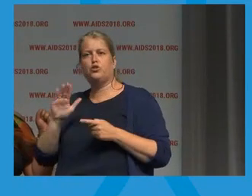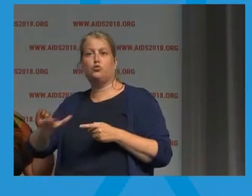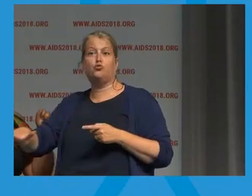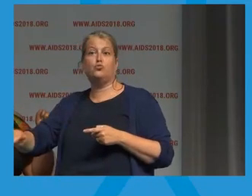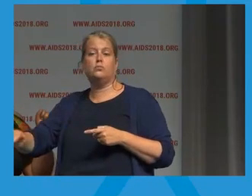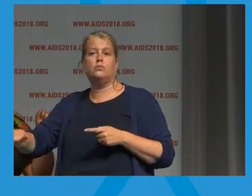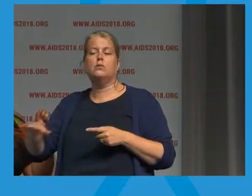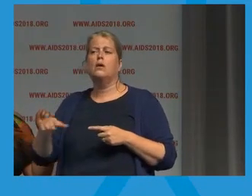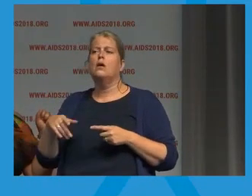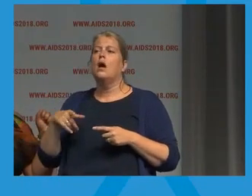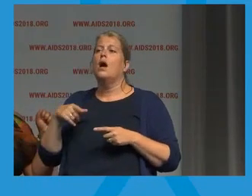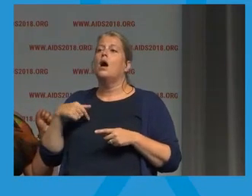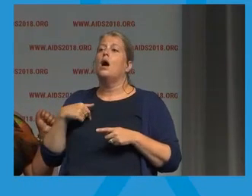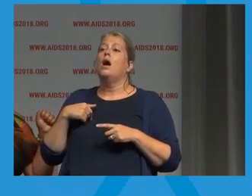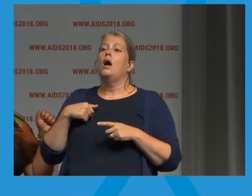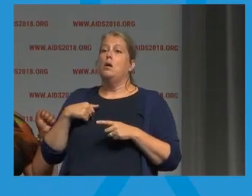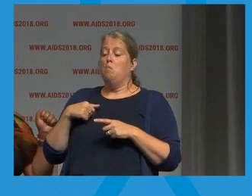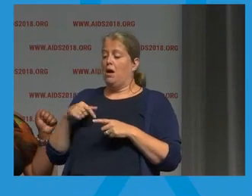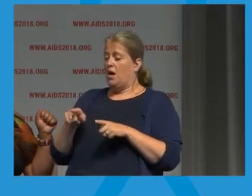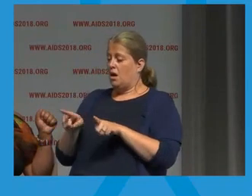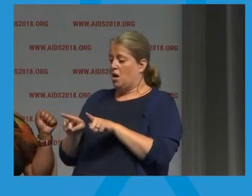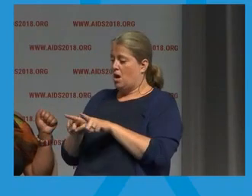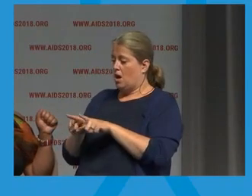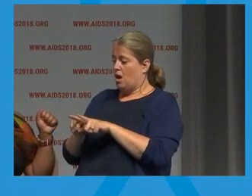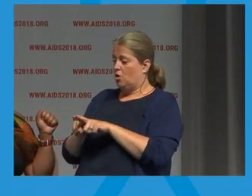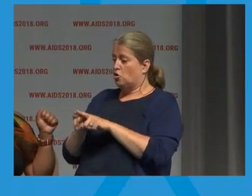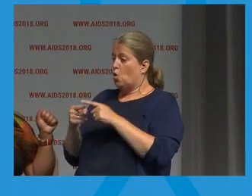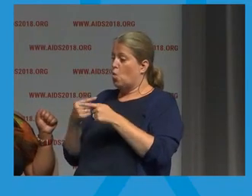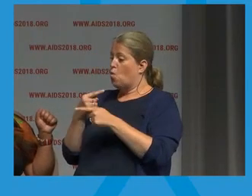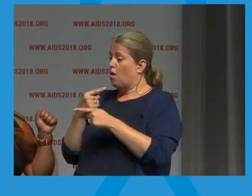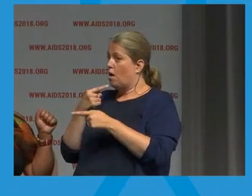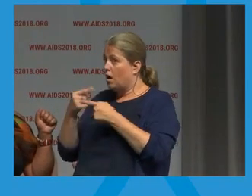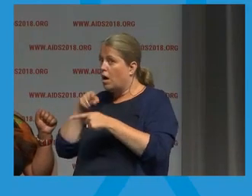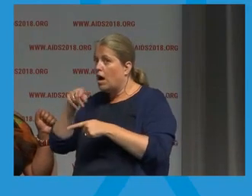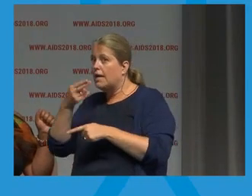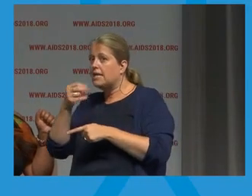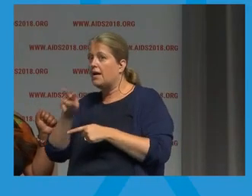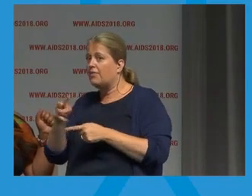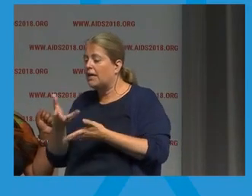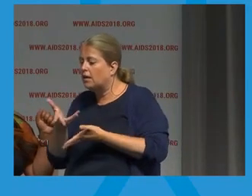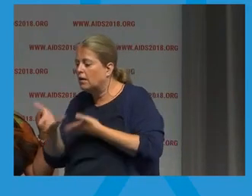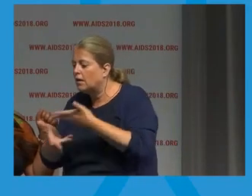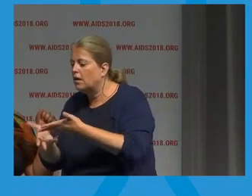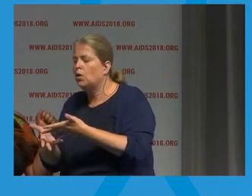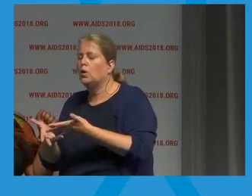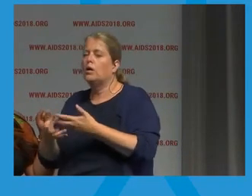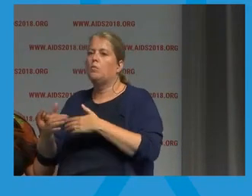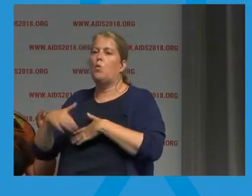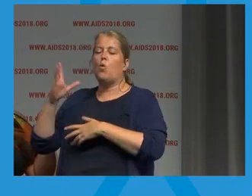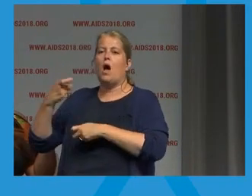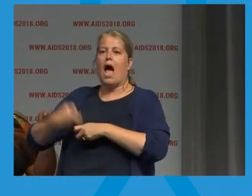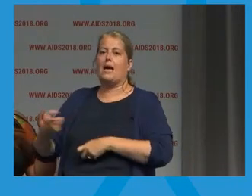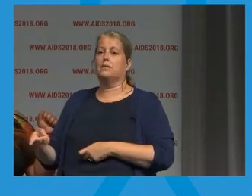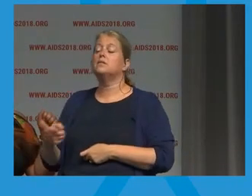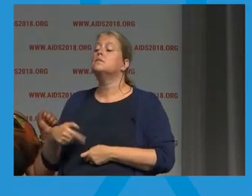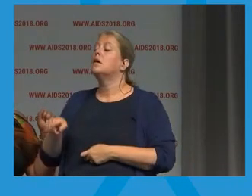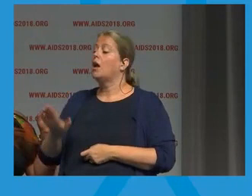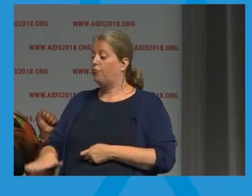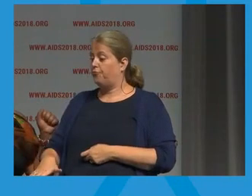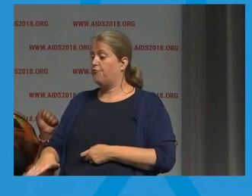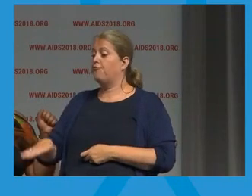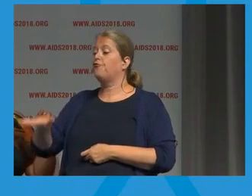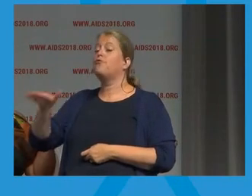harder to talk about them about HIV. When our children become older enough to